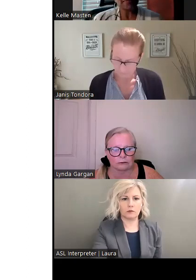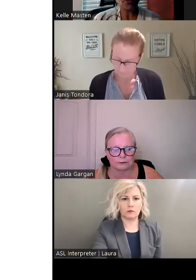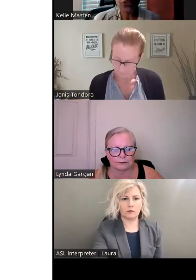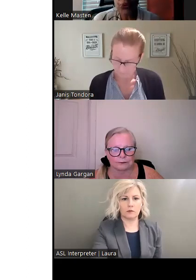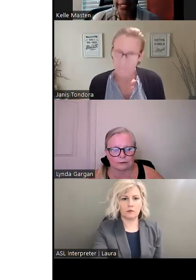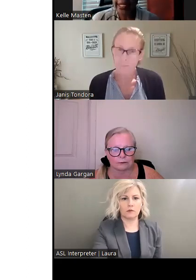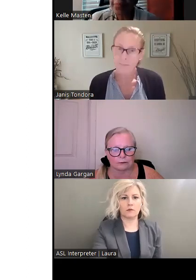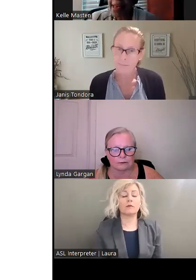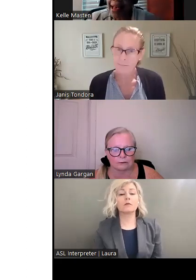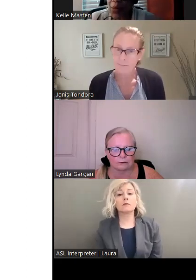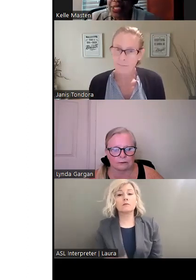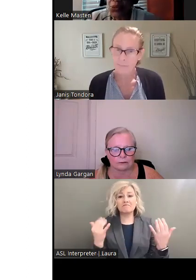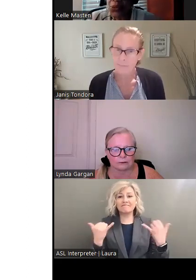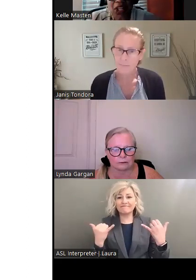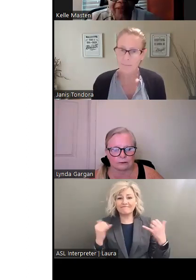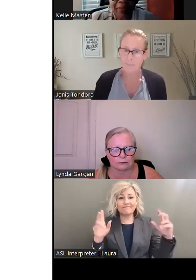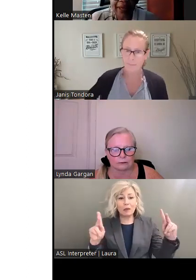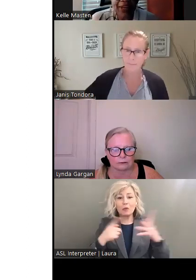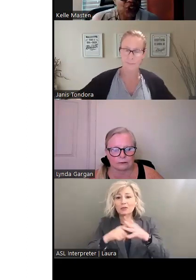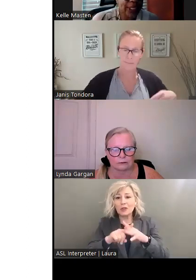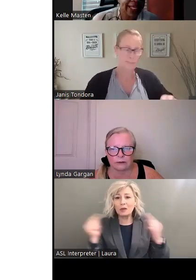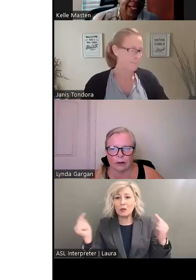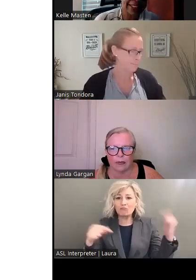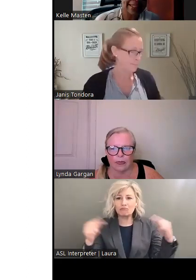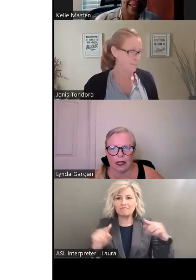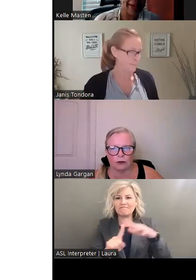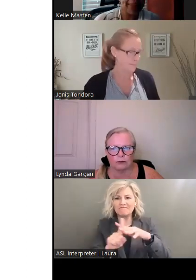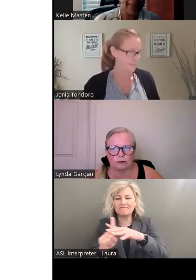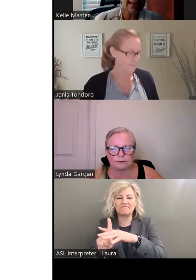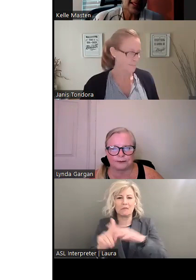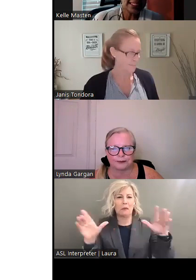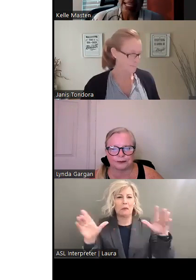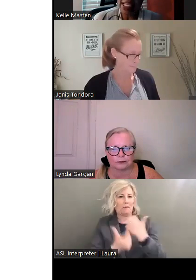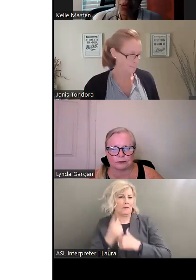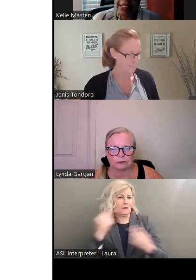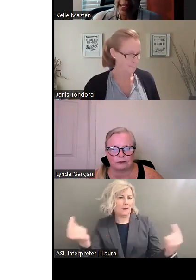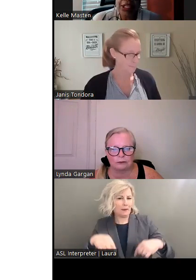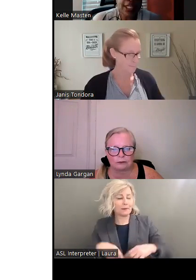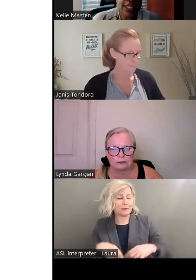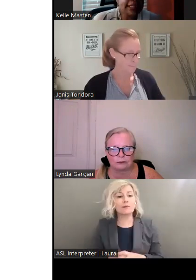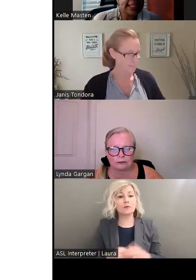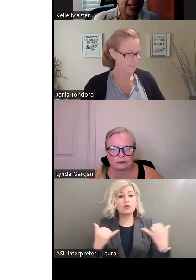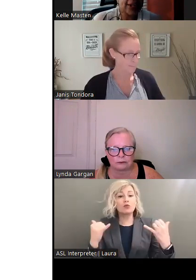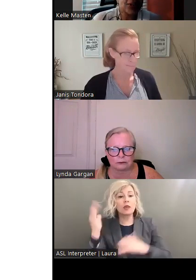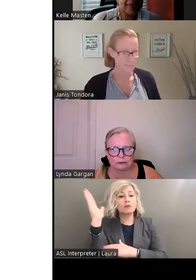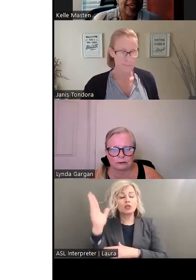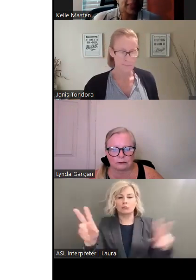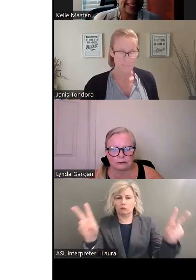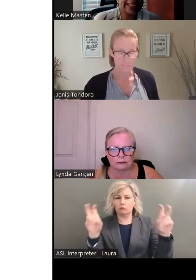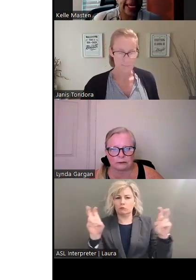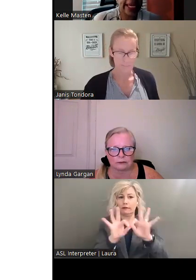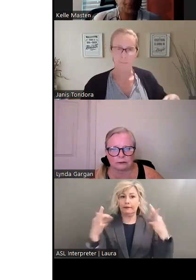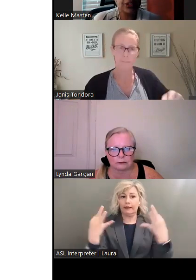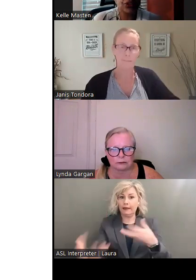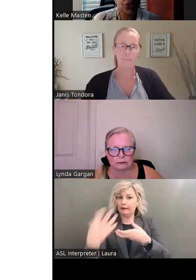As people are joining, I want to welcome everybody for joining us today. Today's presentation is titled